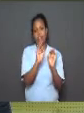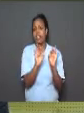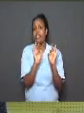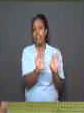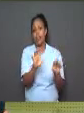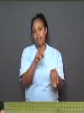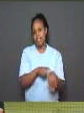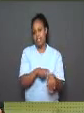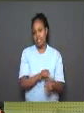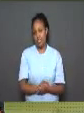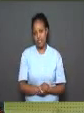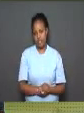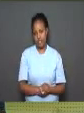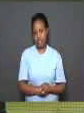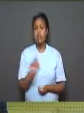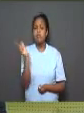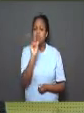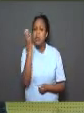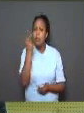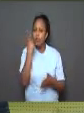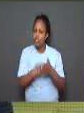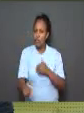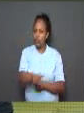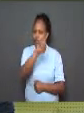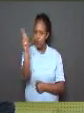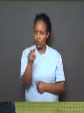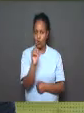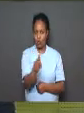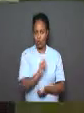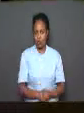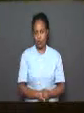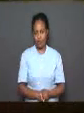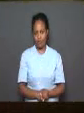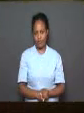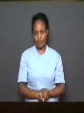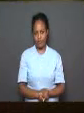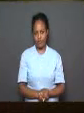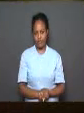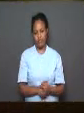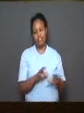of law was absent? What were the results?